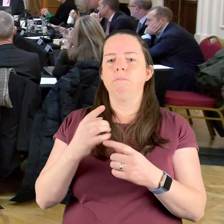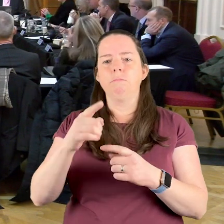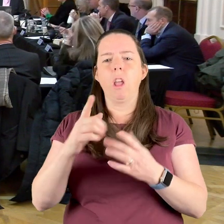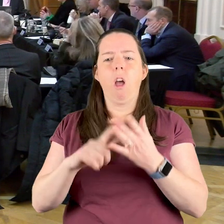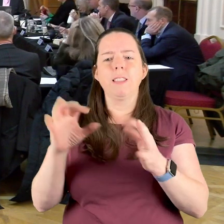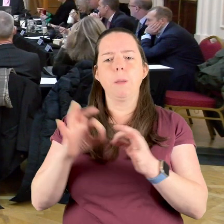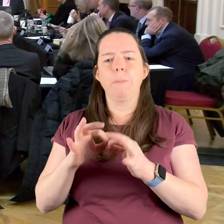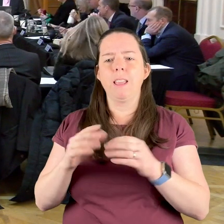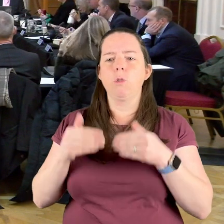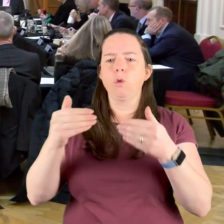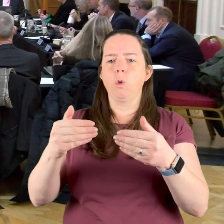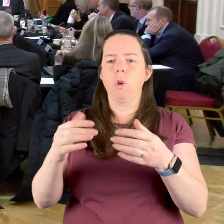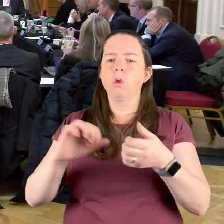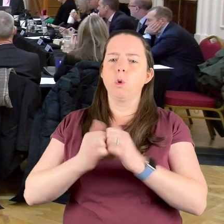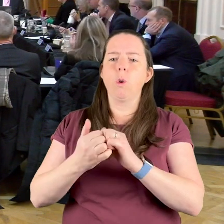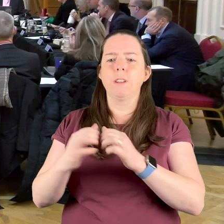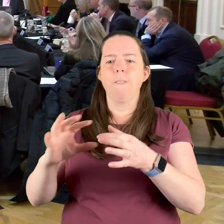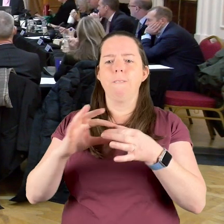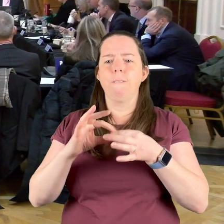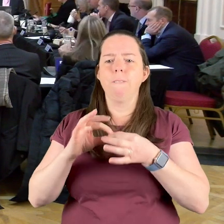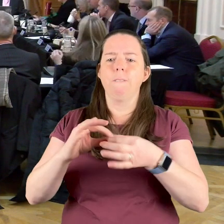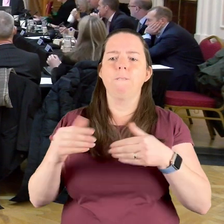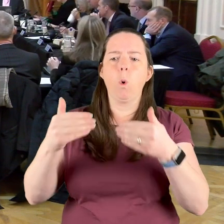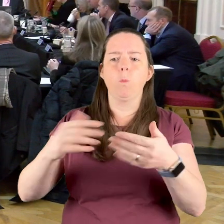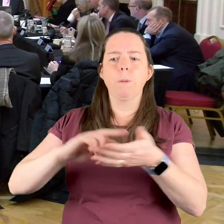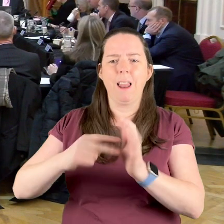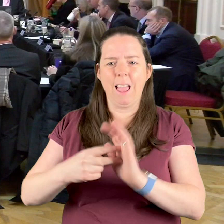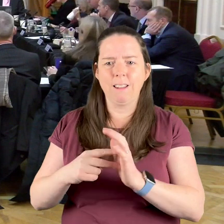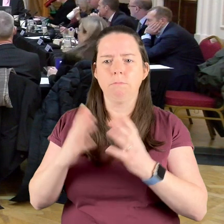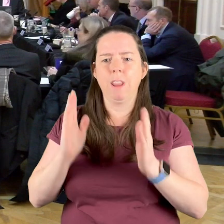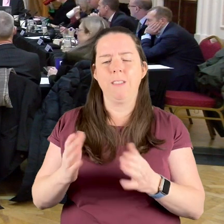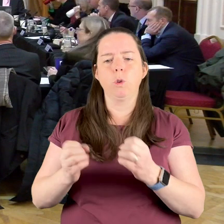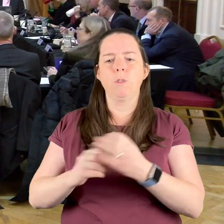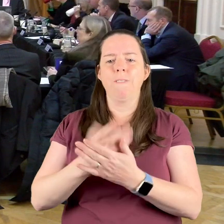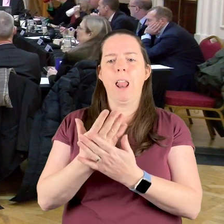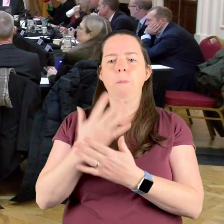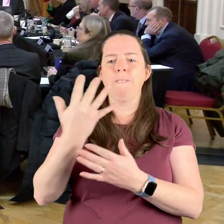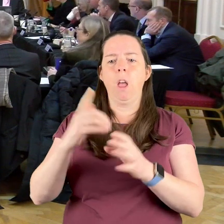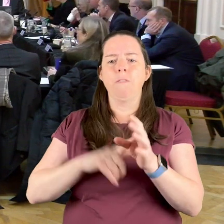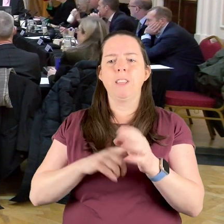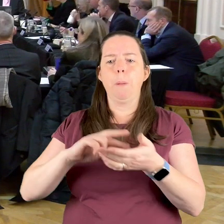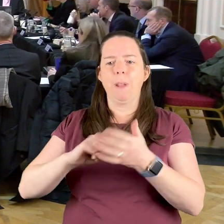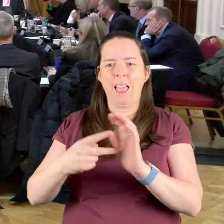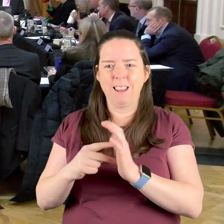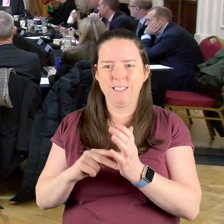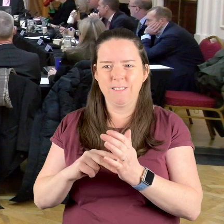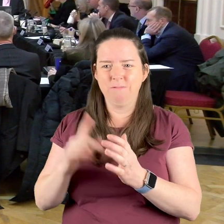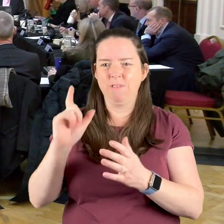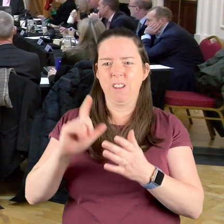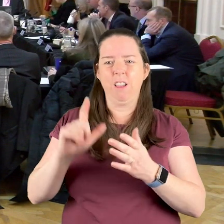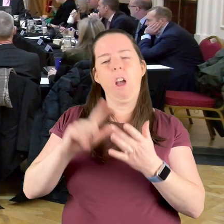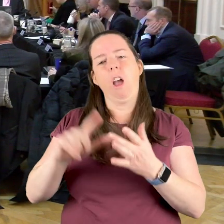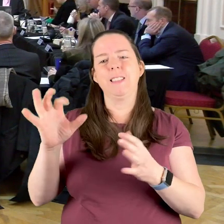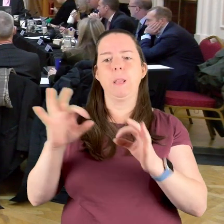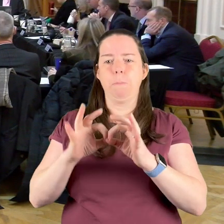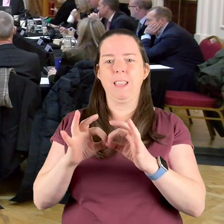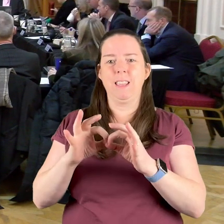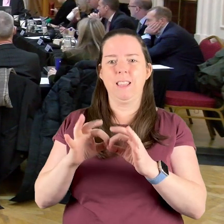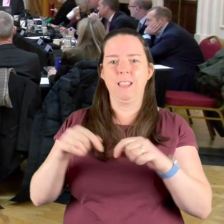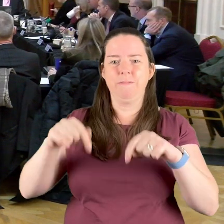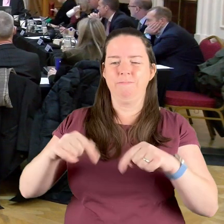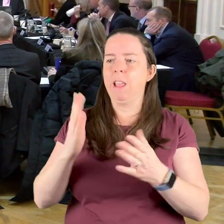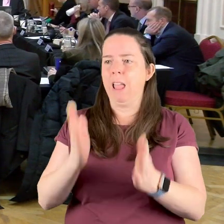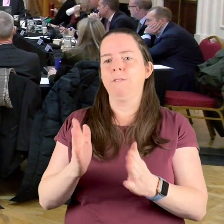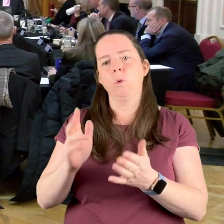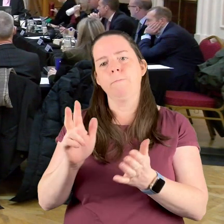mention the ICB Joint Forward Plan. We are having to develop a five-year plan as